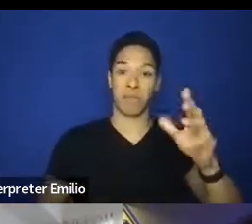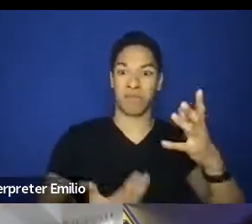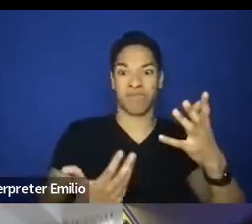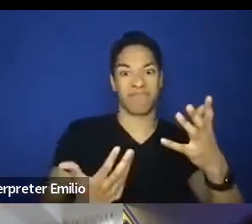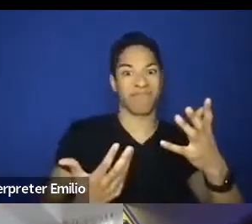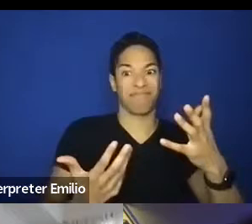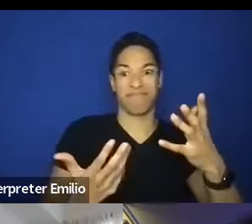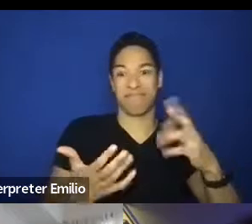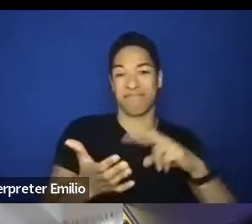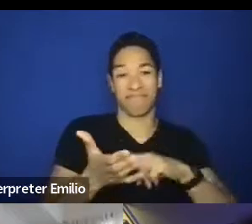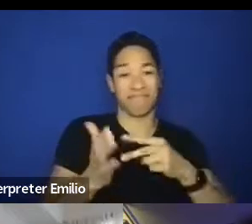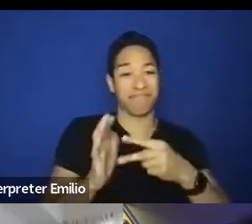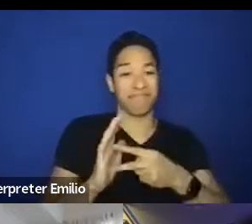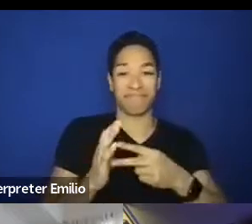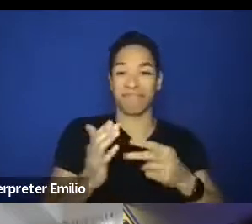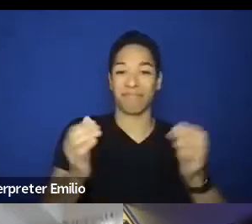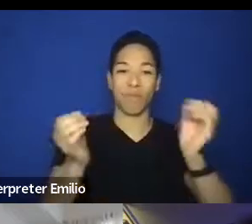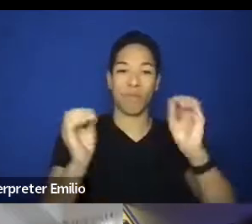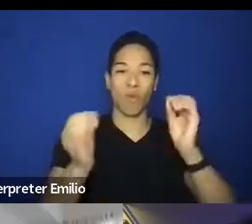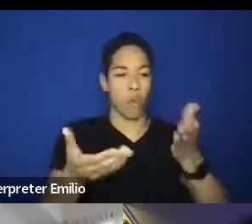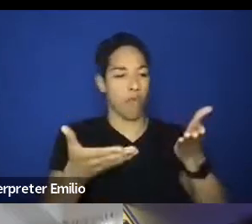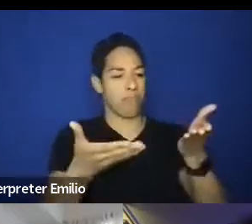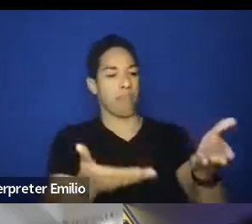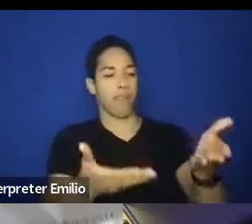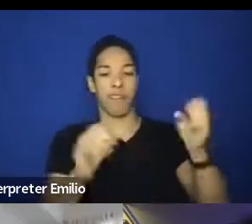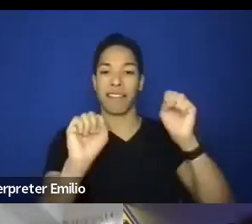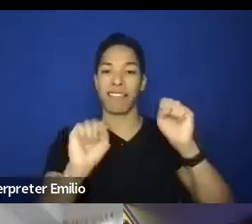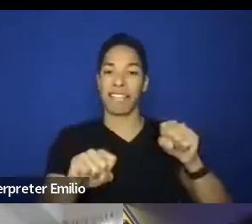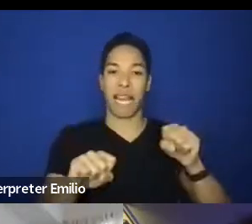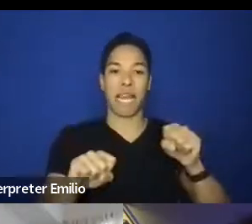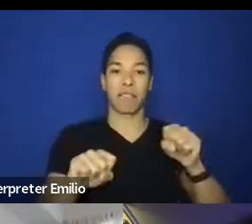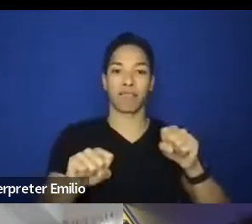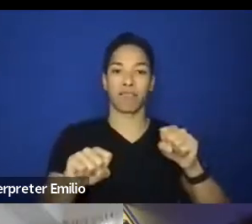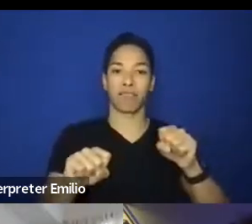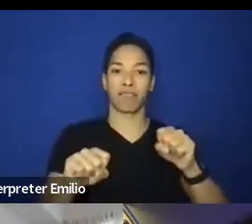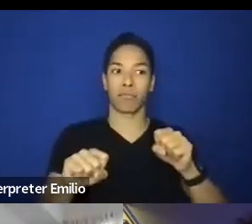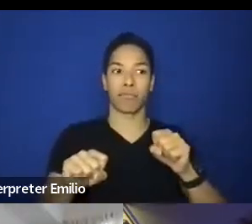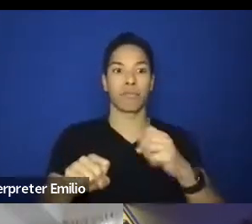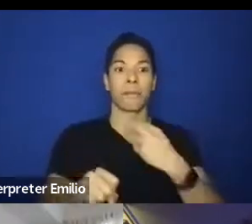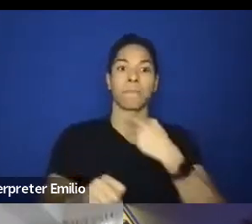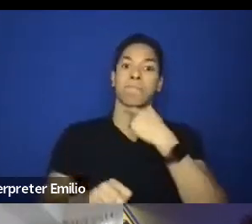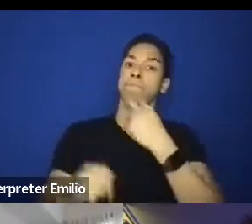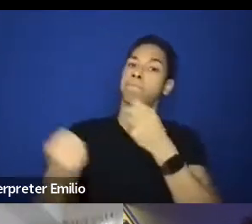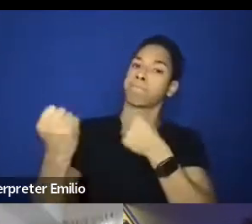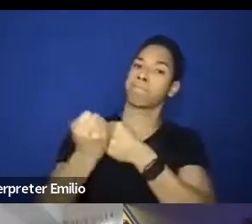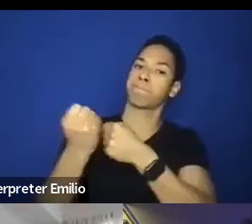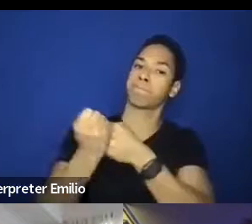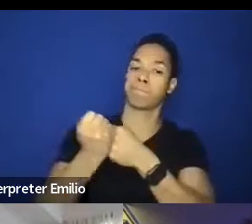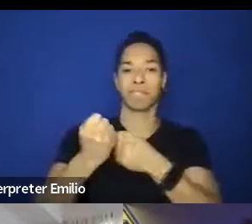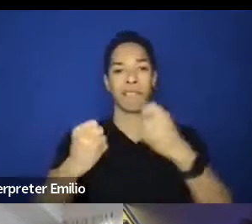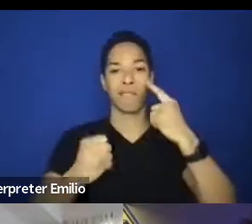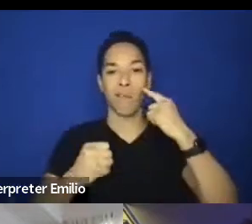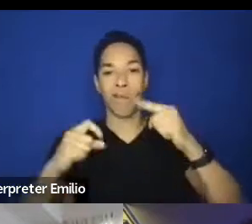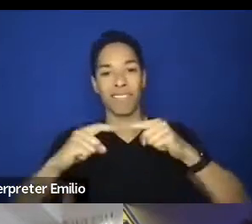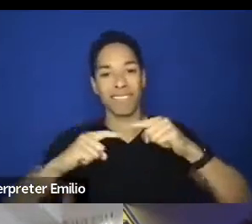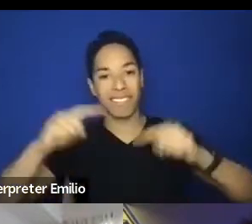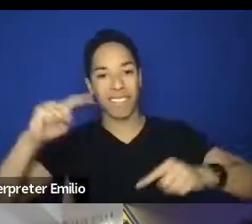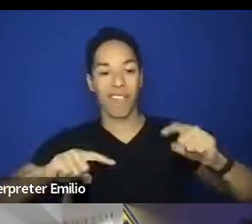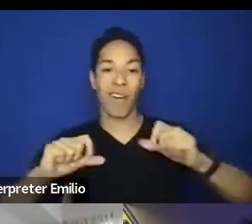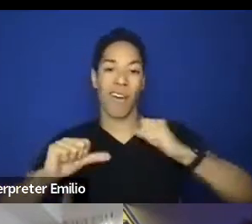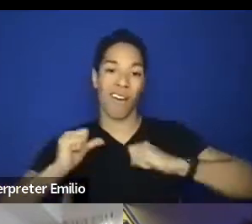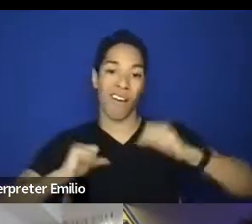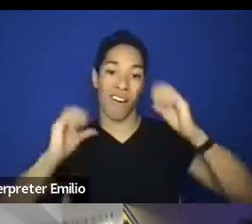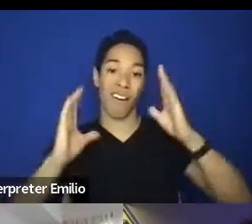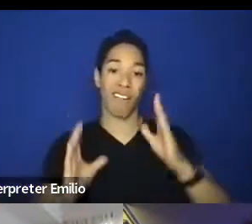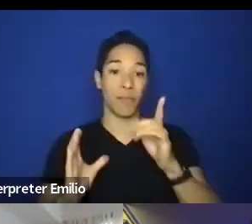unfortunately, no one in that space will be able to speak to the needs of diverse artists who are coming into the